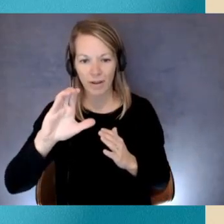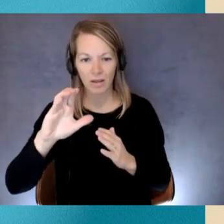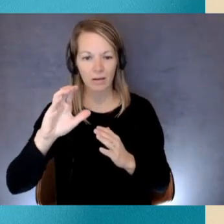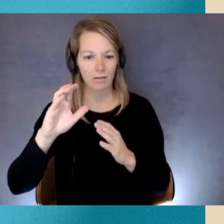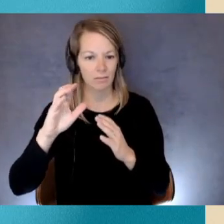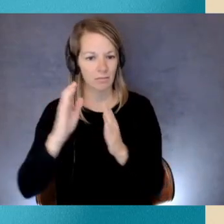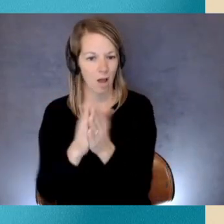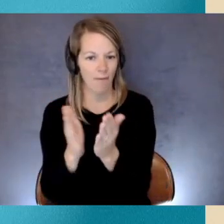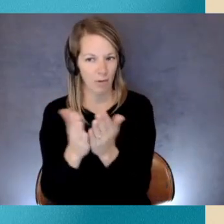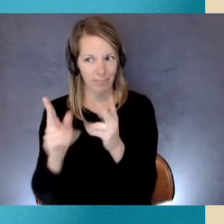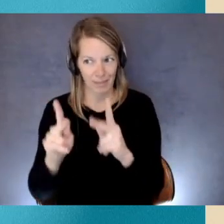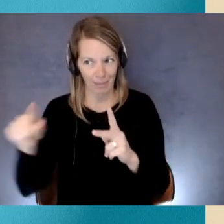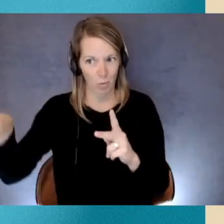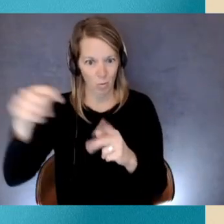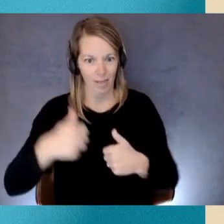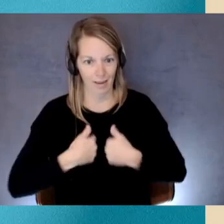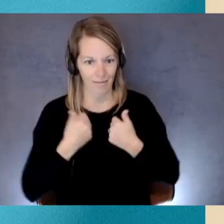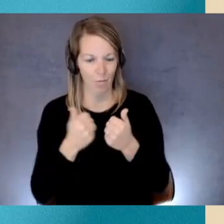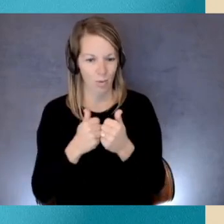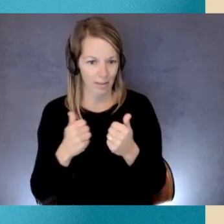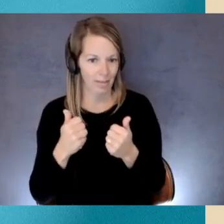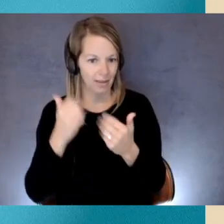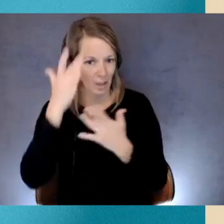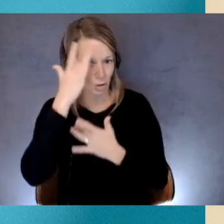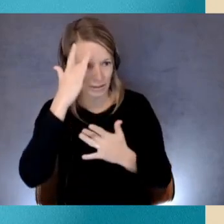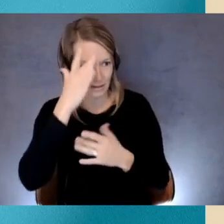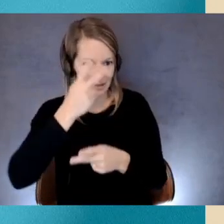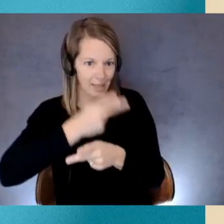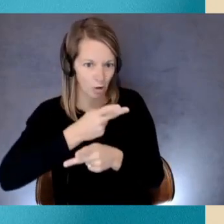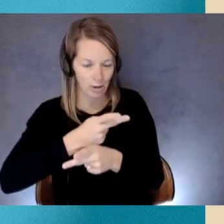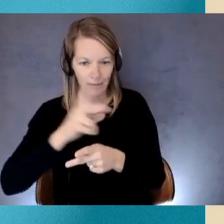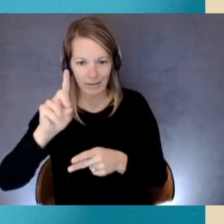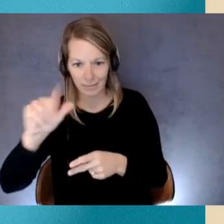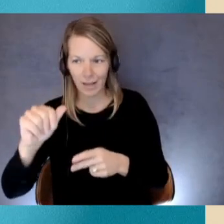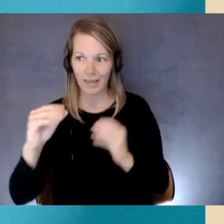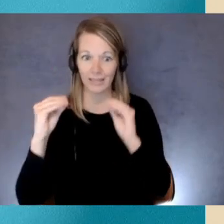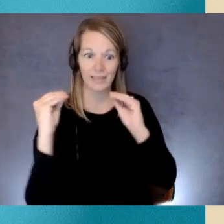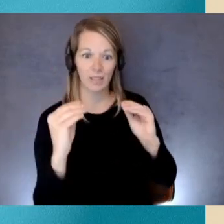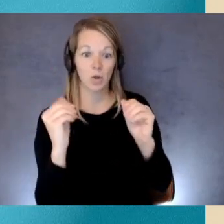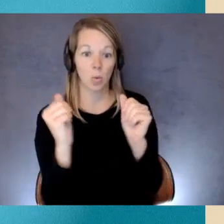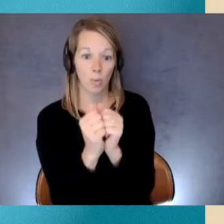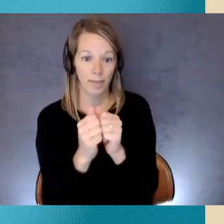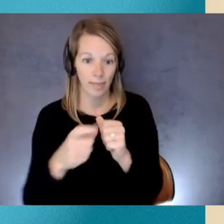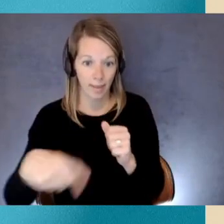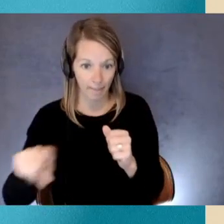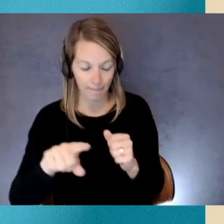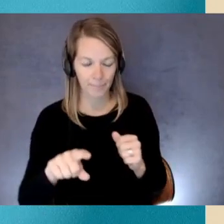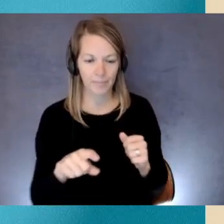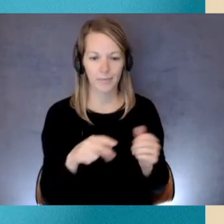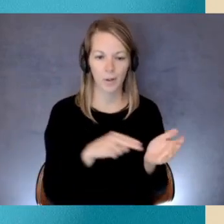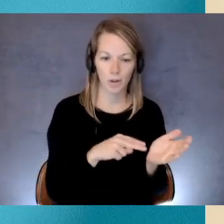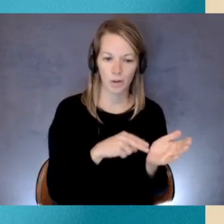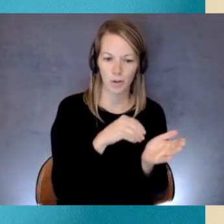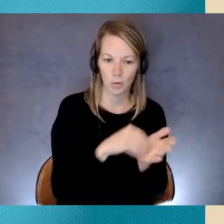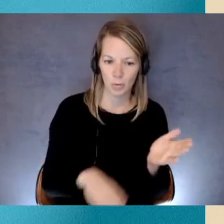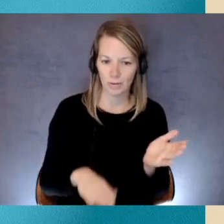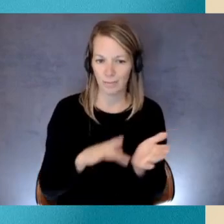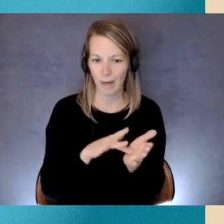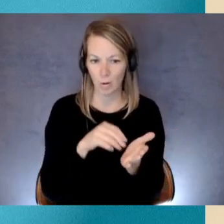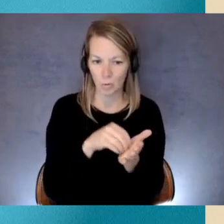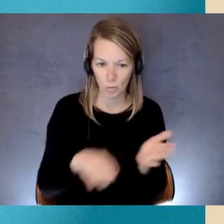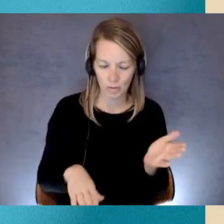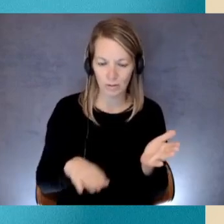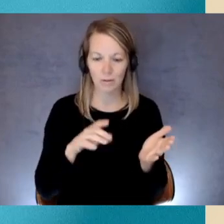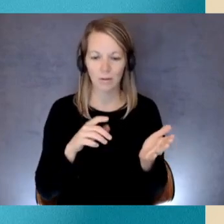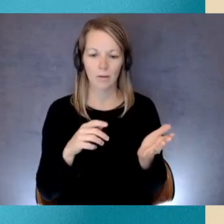with illness and caregiving and disability. I teach with them. So I teach medical students and nursing students and basically every aspect